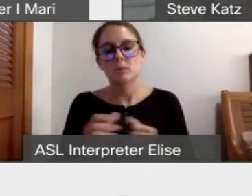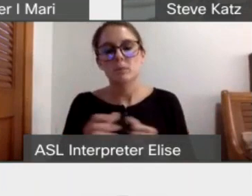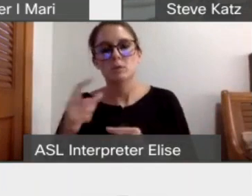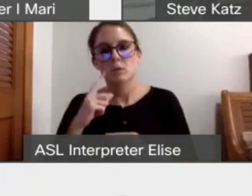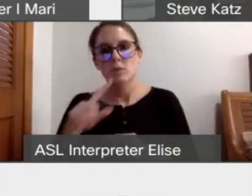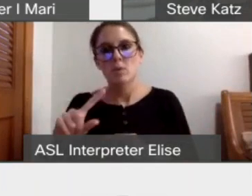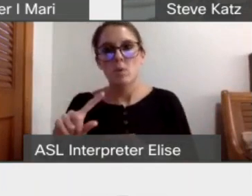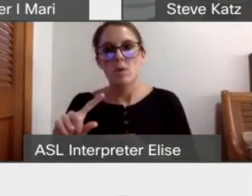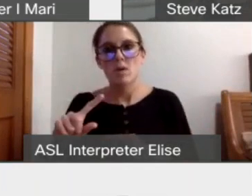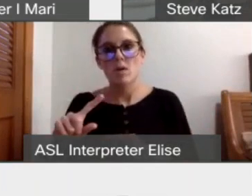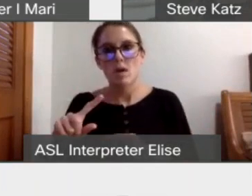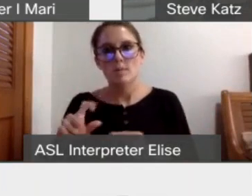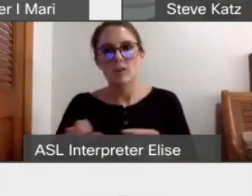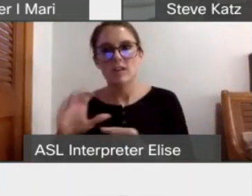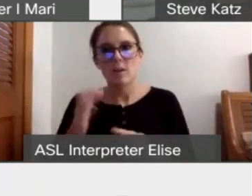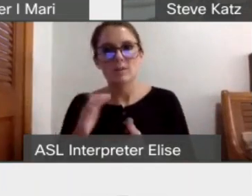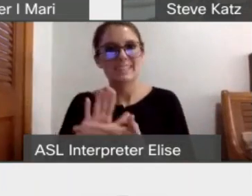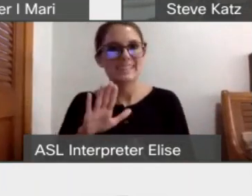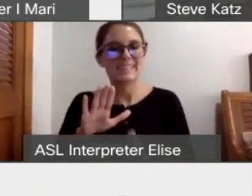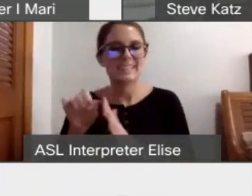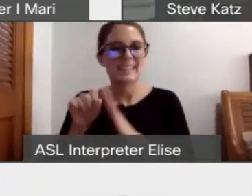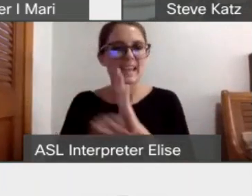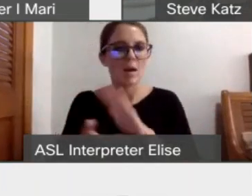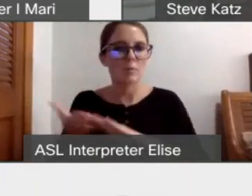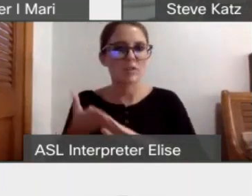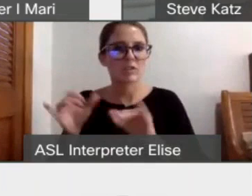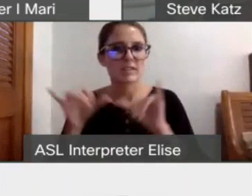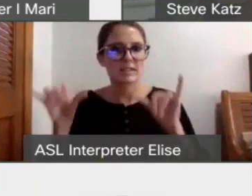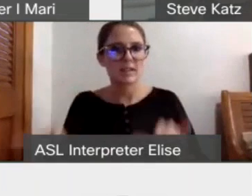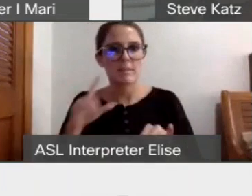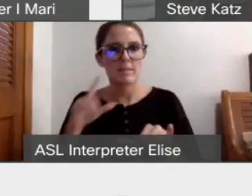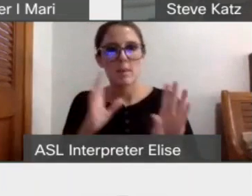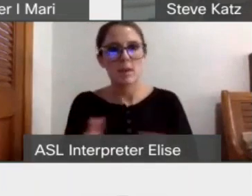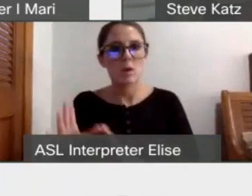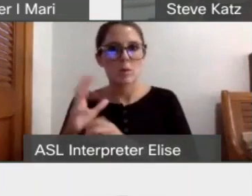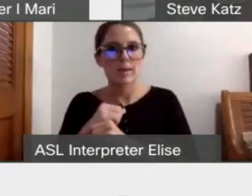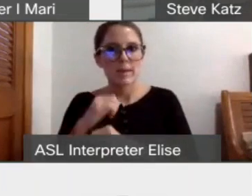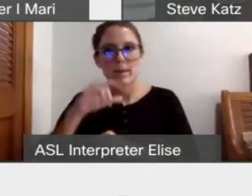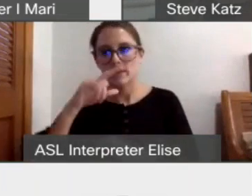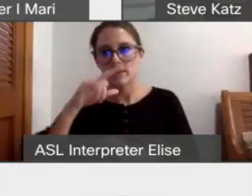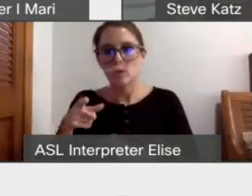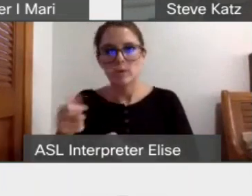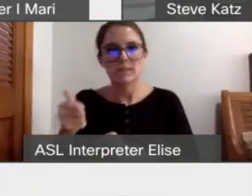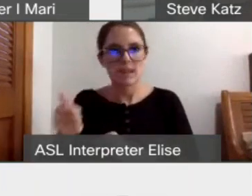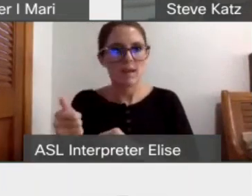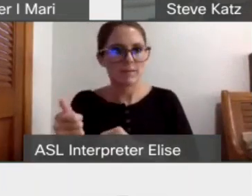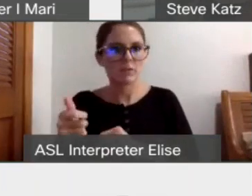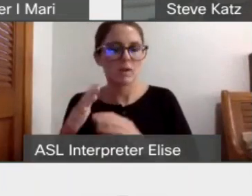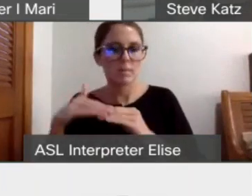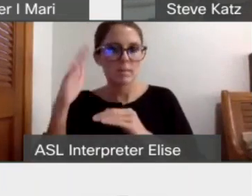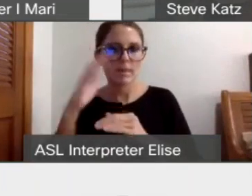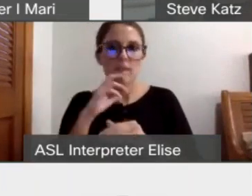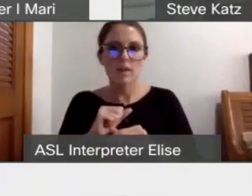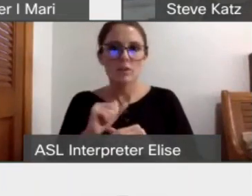operation system to be, to be prepared to receive kids as they're aging out. And that's probably a place